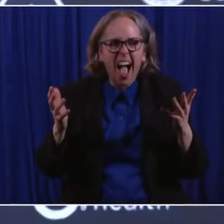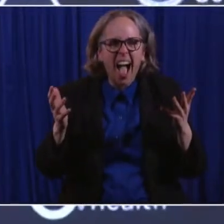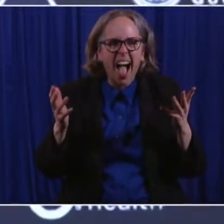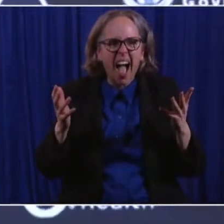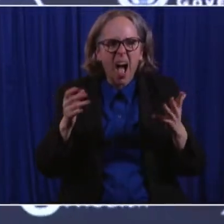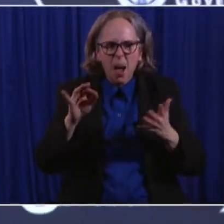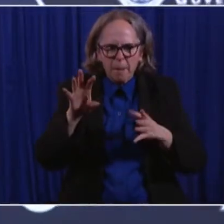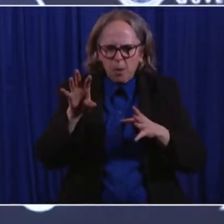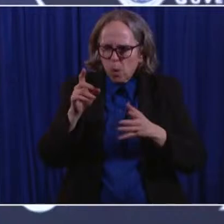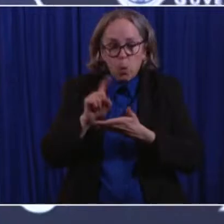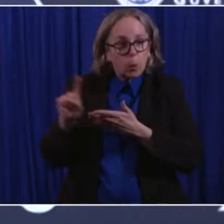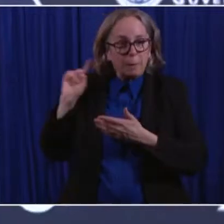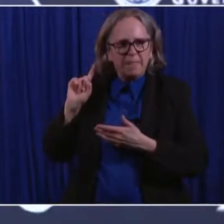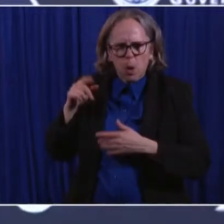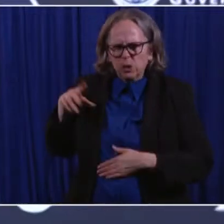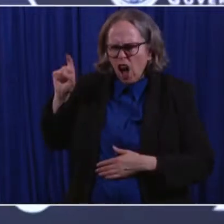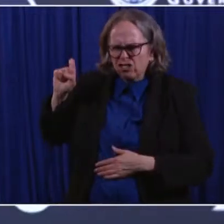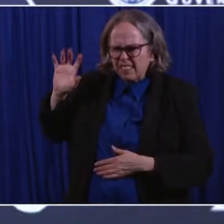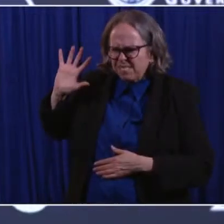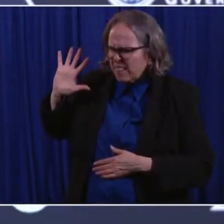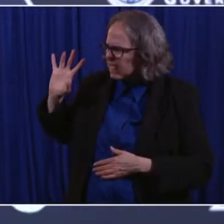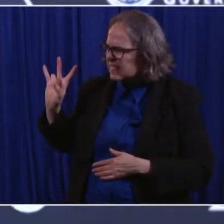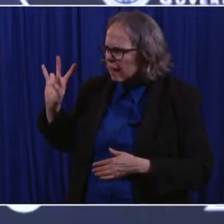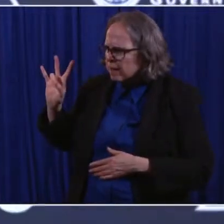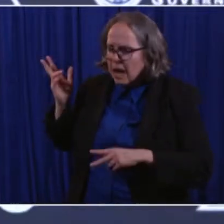week and the